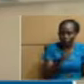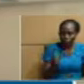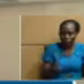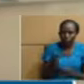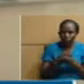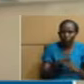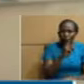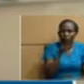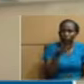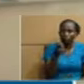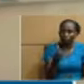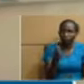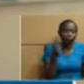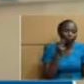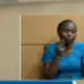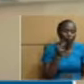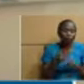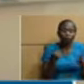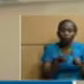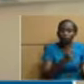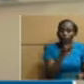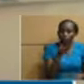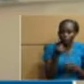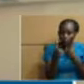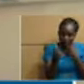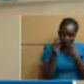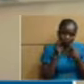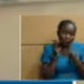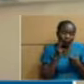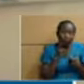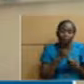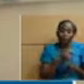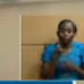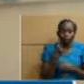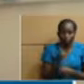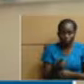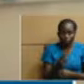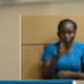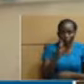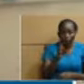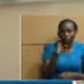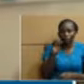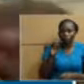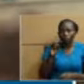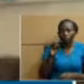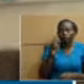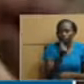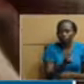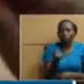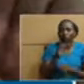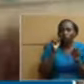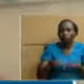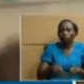approximately 1.6 million. But of the 1.6 million, you will find that around 800 of those are the ones who are